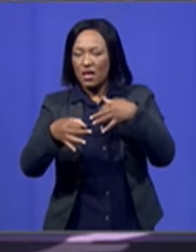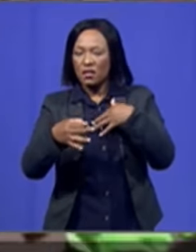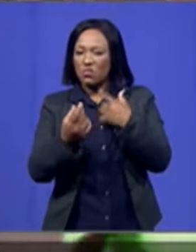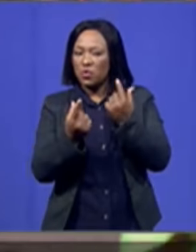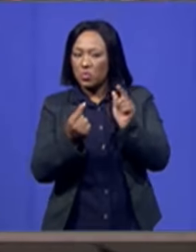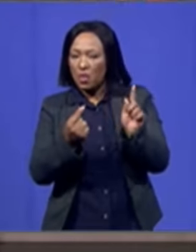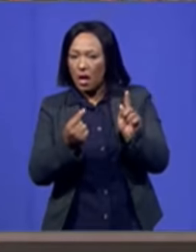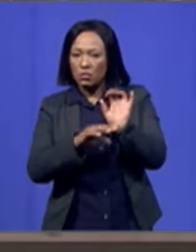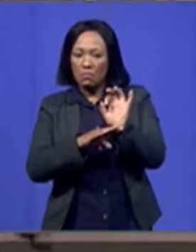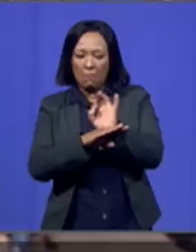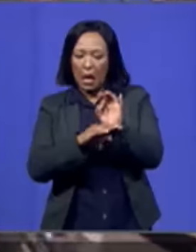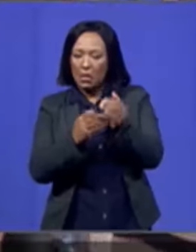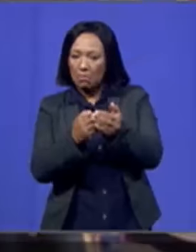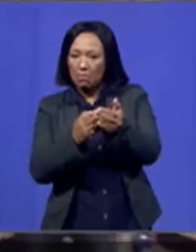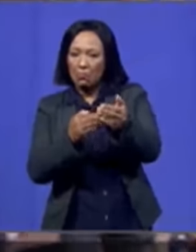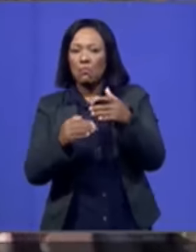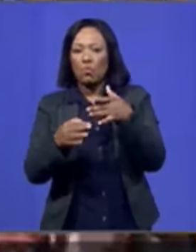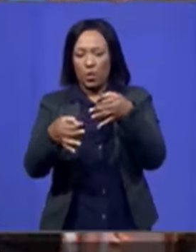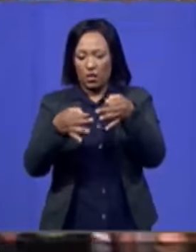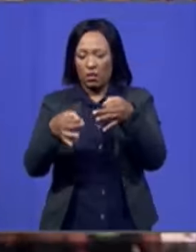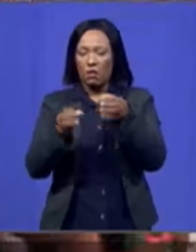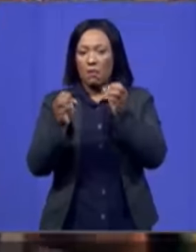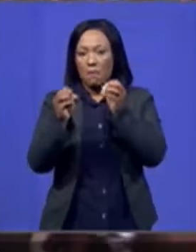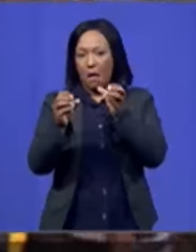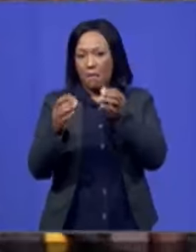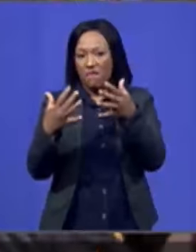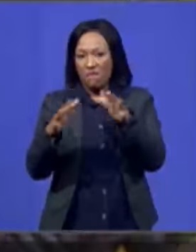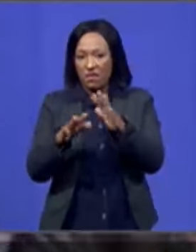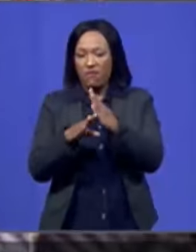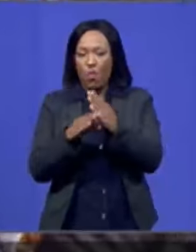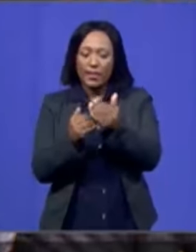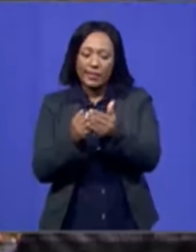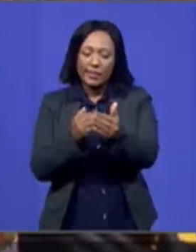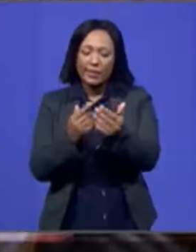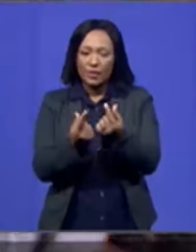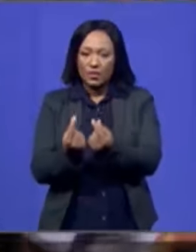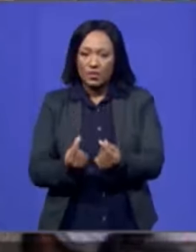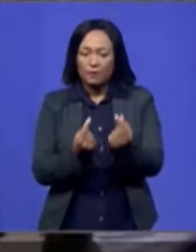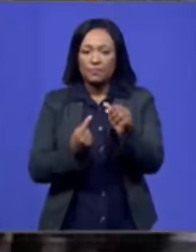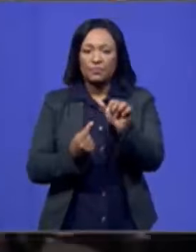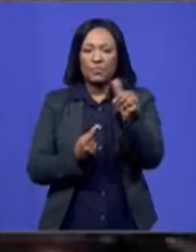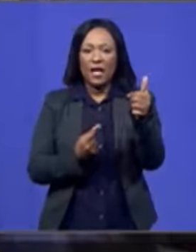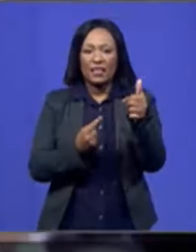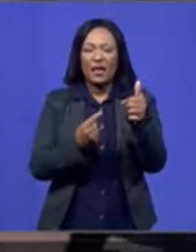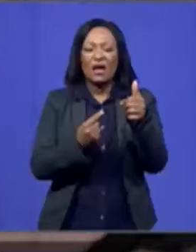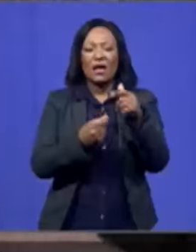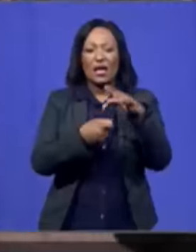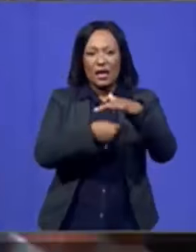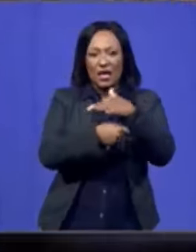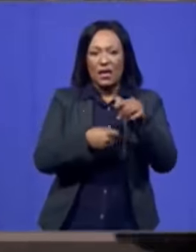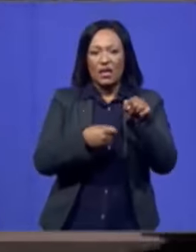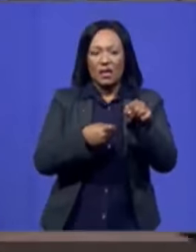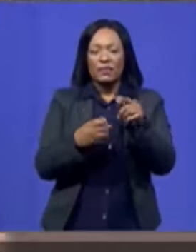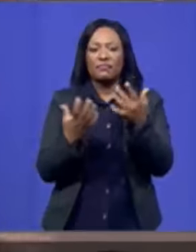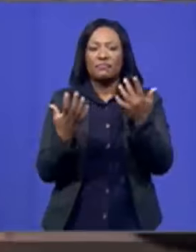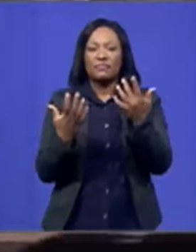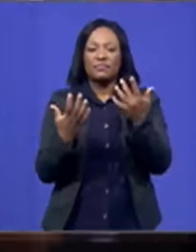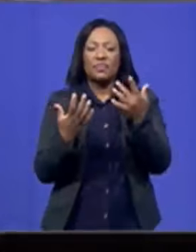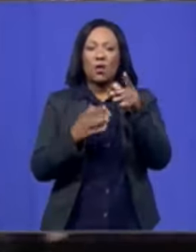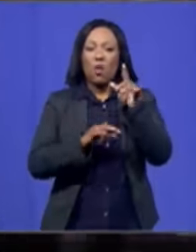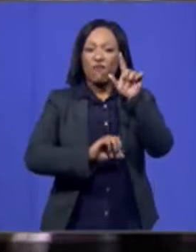going forward in terms of the work that needs to be done. But also, the other area that we're dealing with, it's in terms of